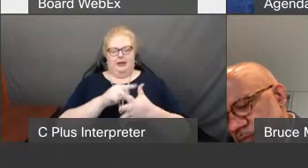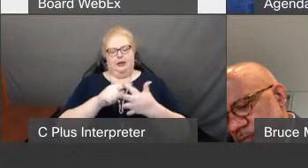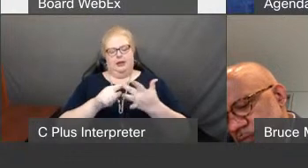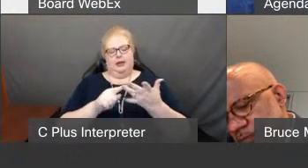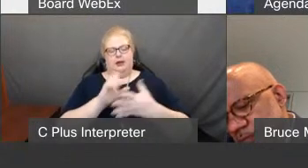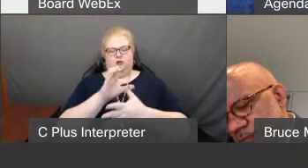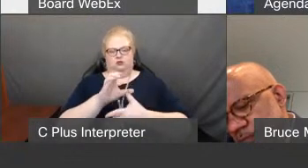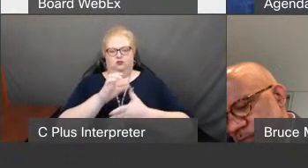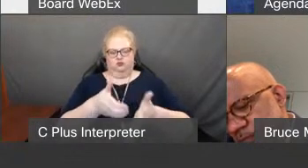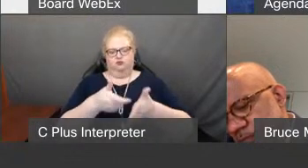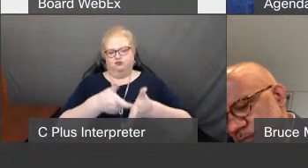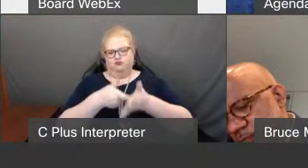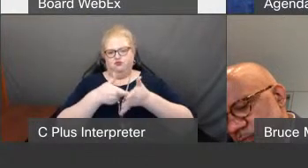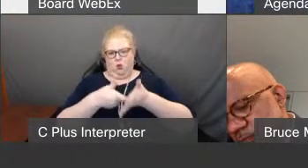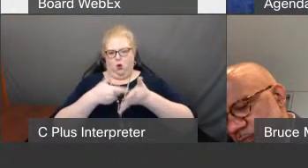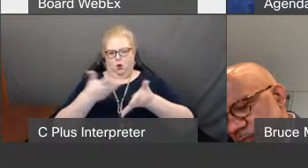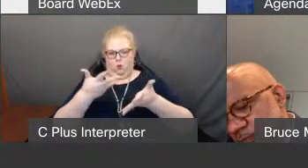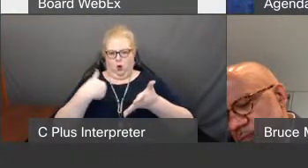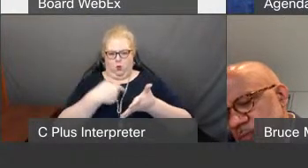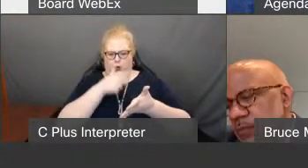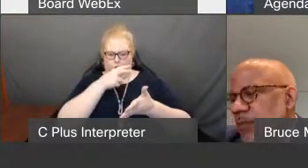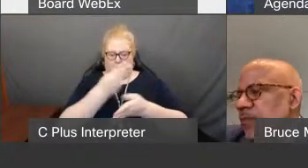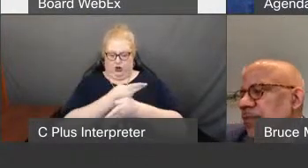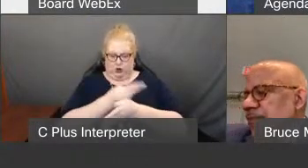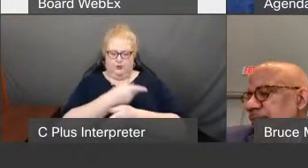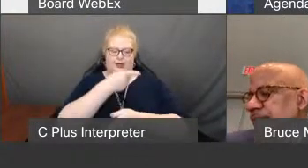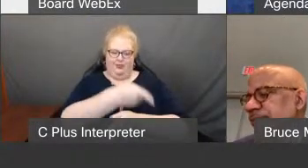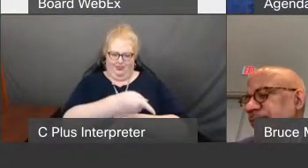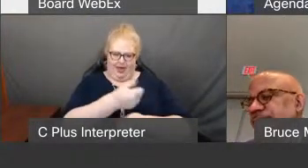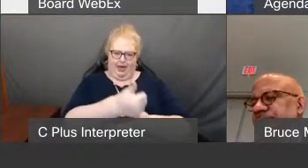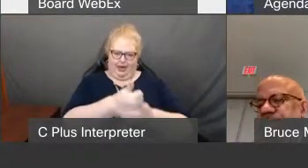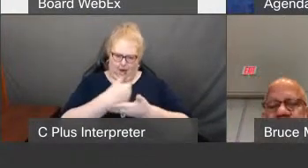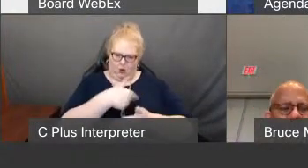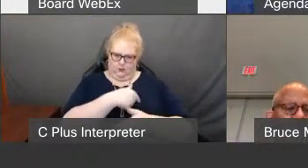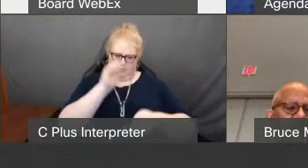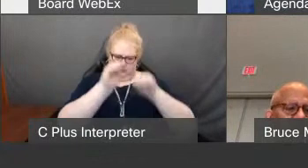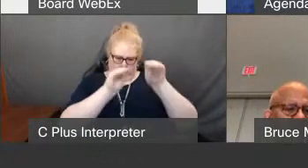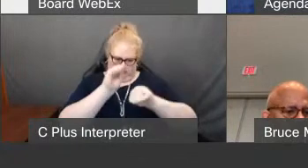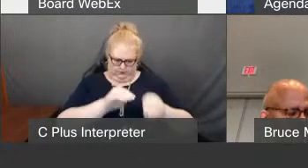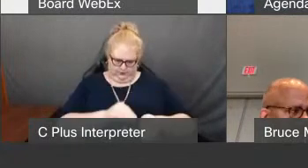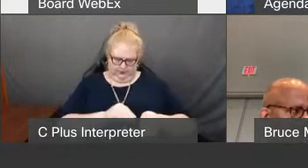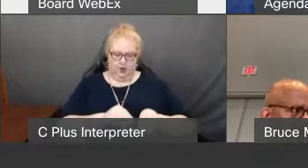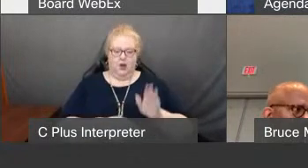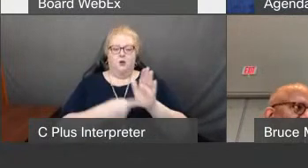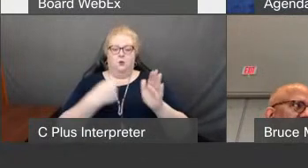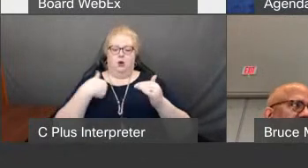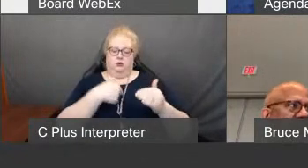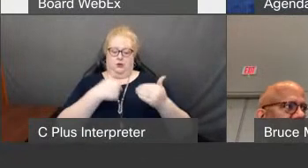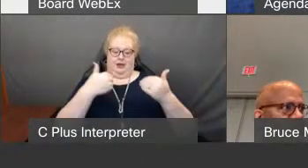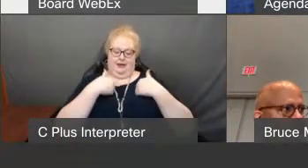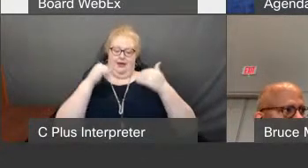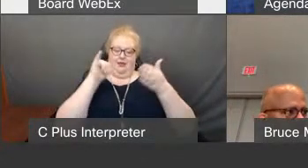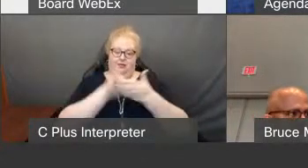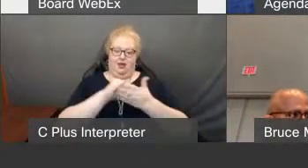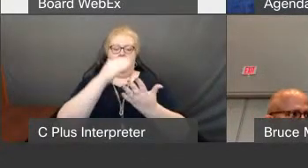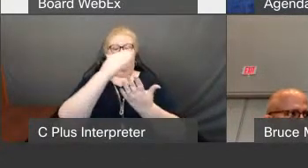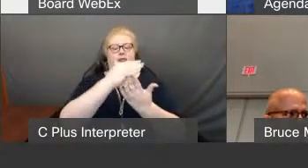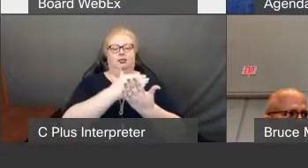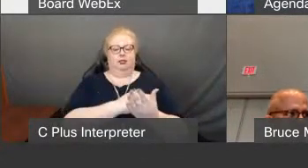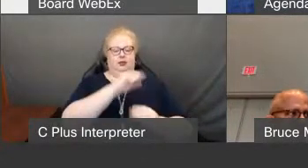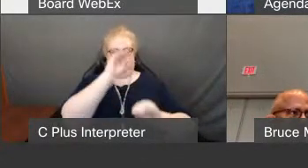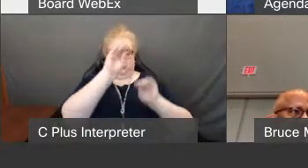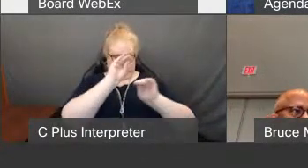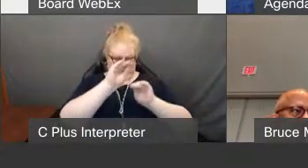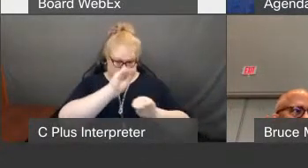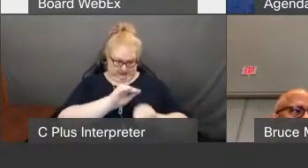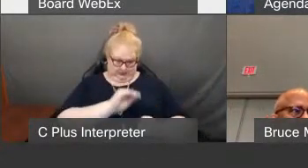us establish those indicators. Then after we had that list of indicators that we decided on, we asked them to